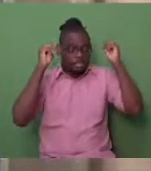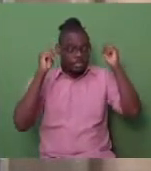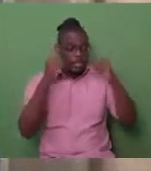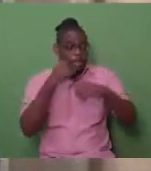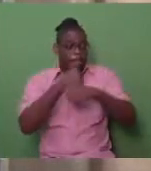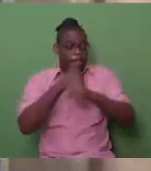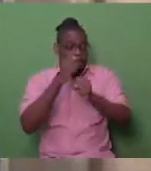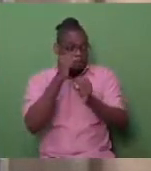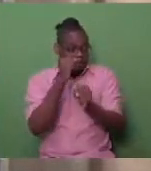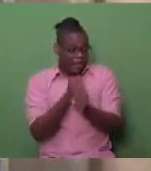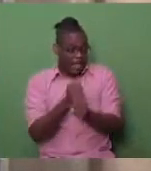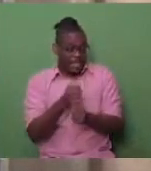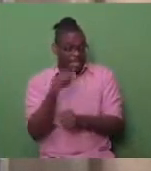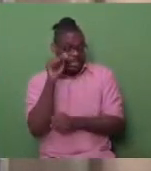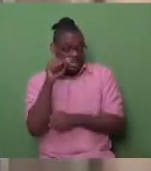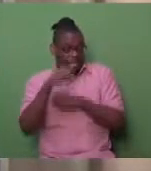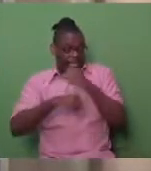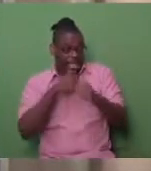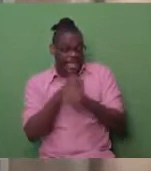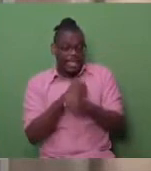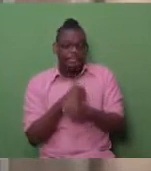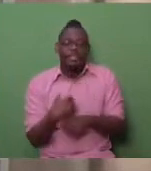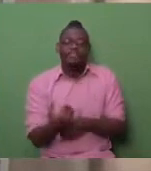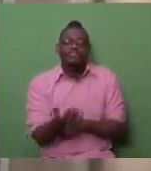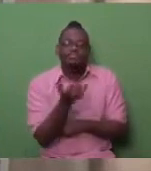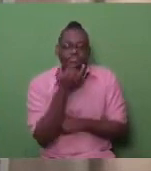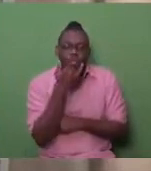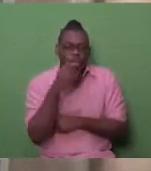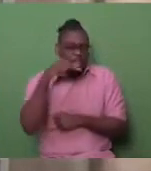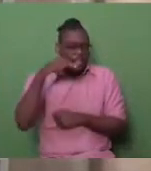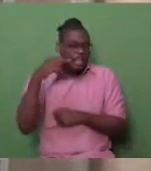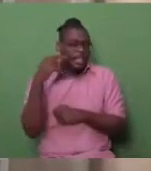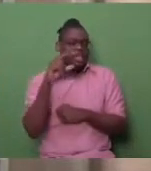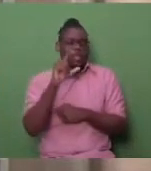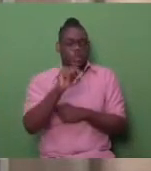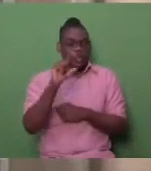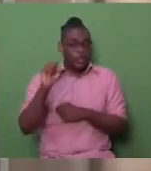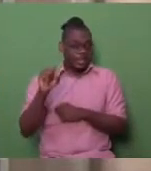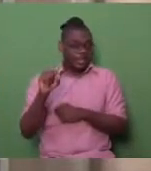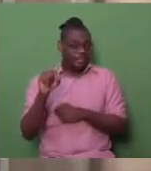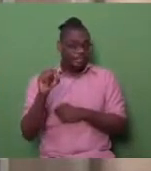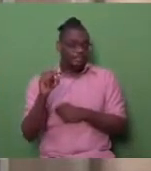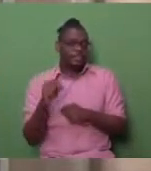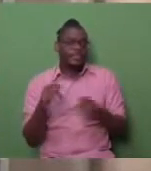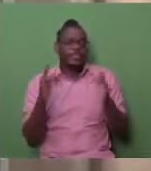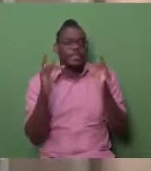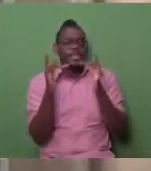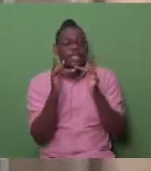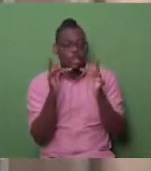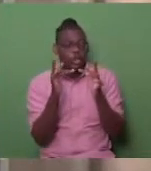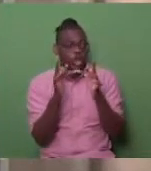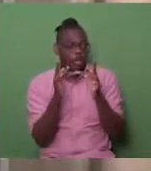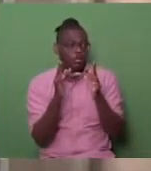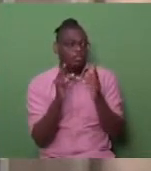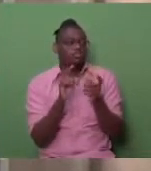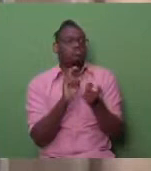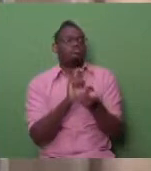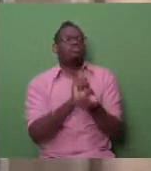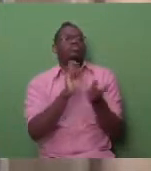2021. Last year, 2020. Digital transformation ministry created last